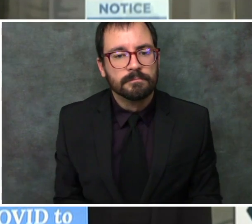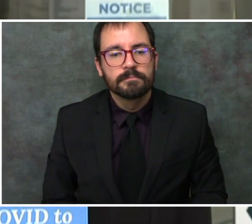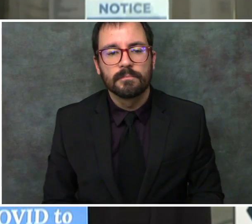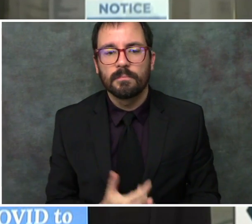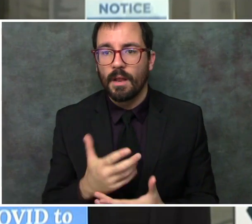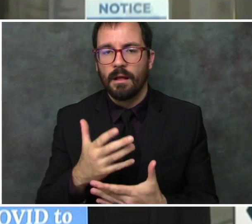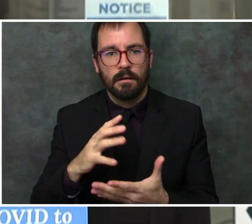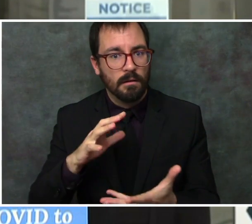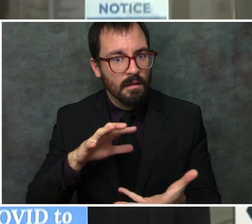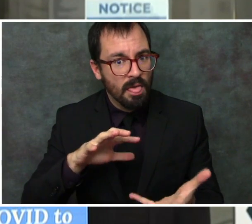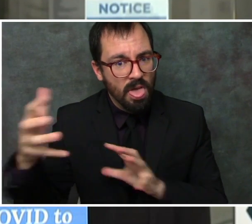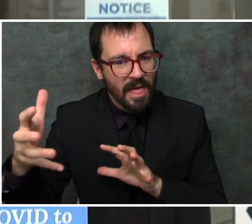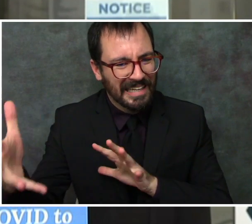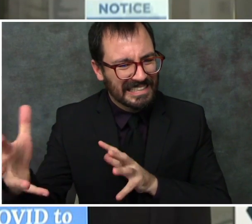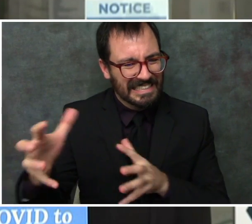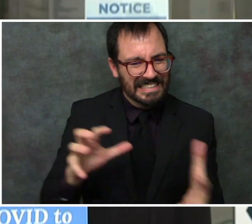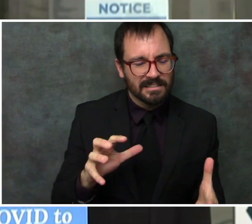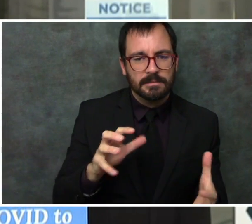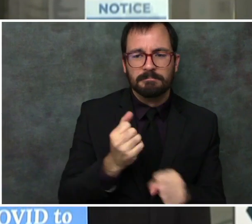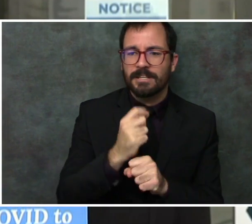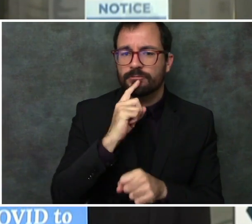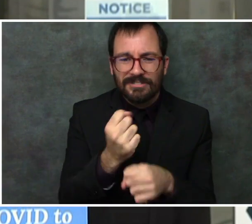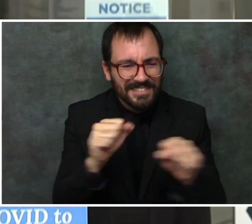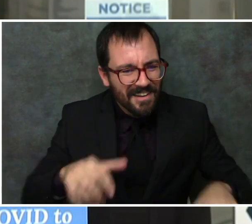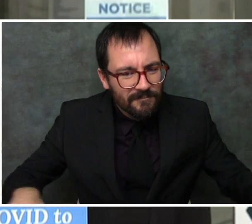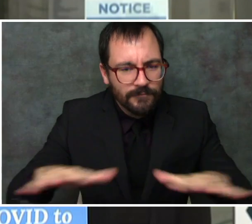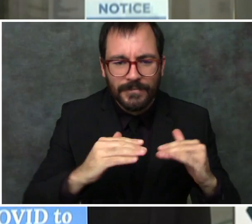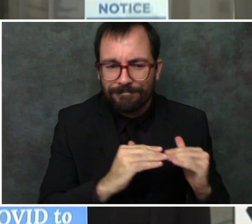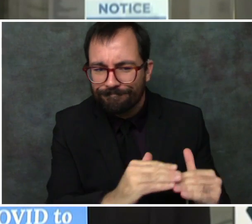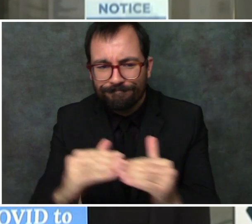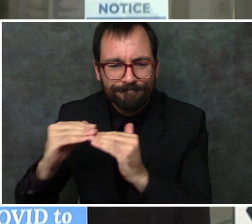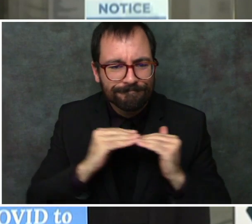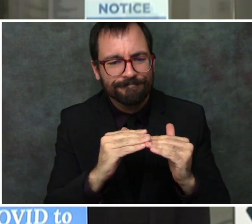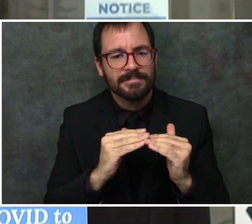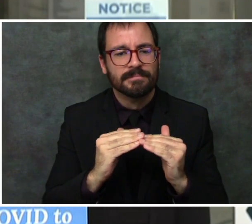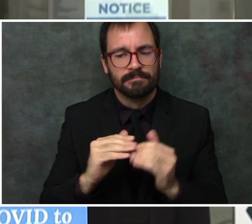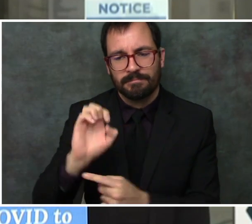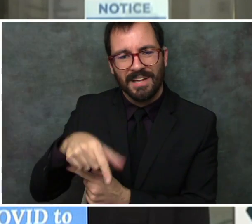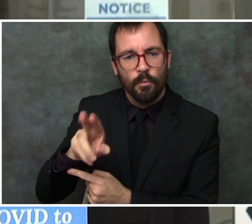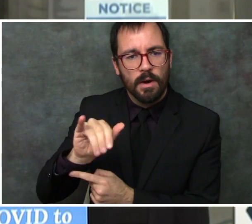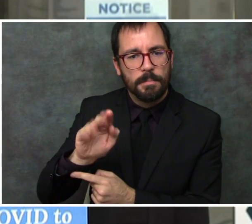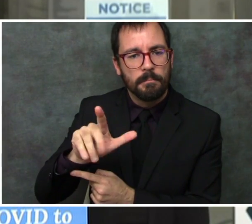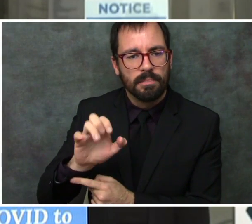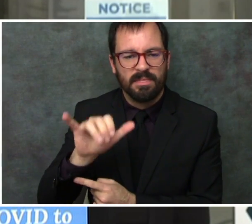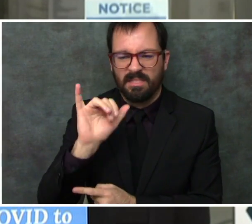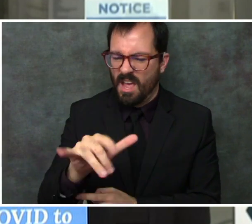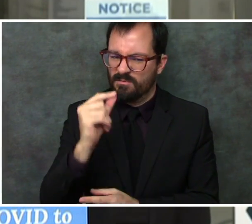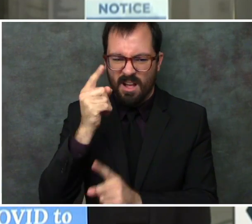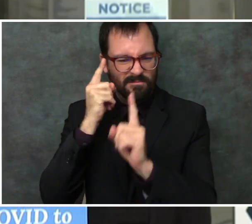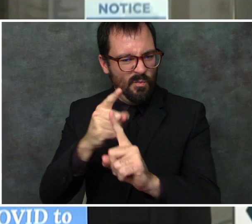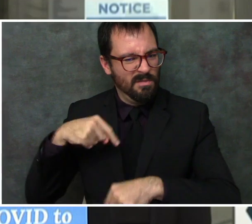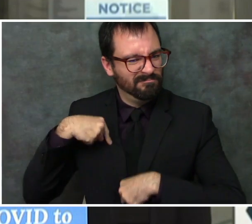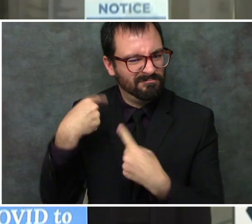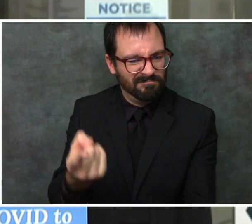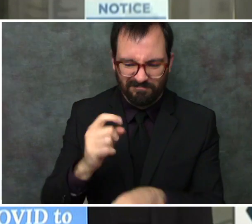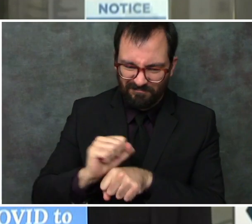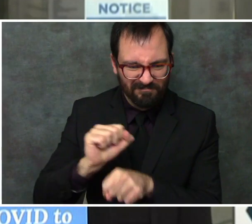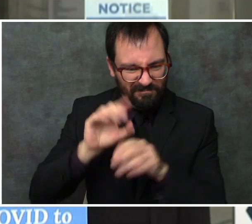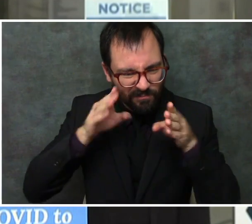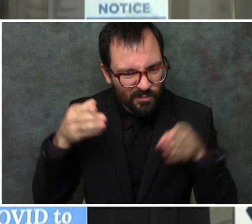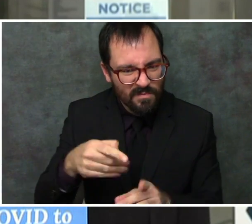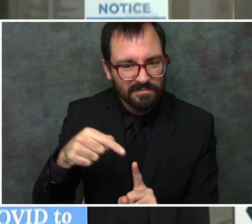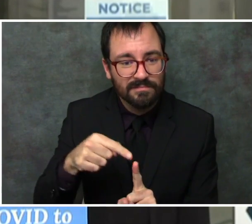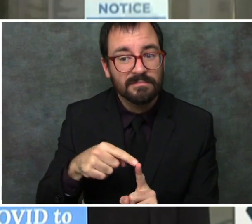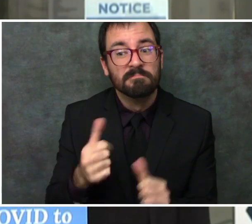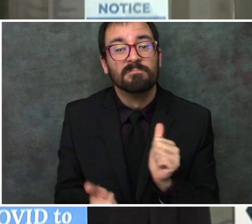equitably. And that's been at the center of what we've been attempting to do all along the way. The most current data that we have is for the 7 days ending